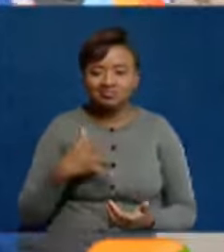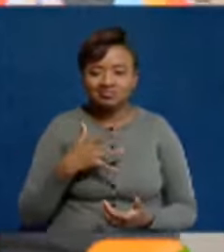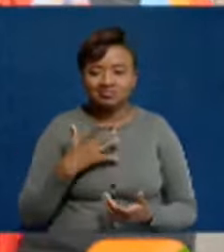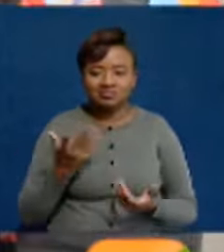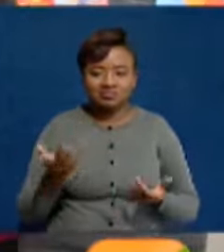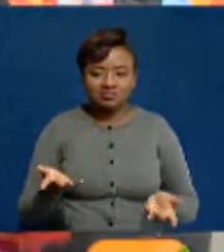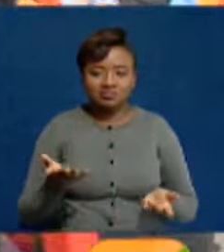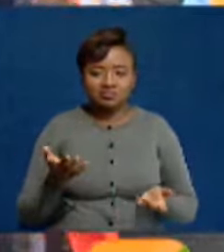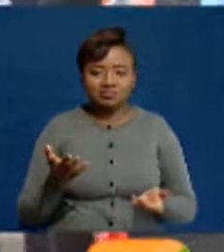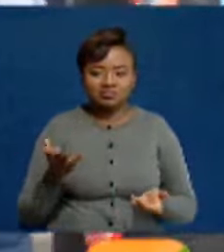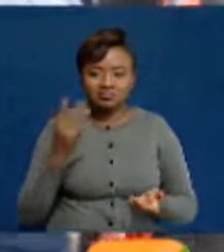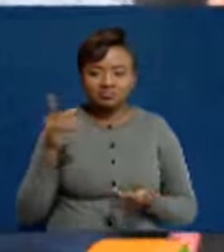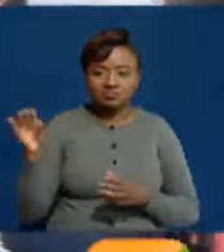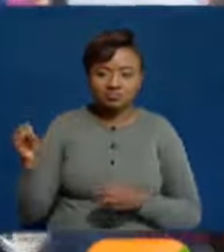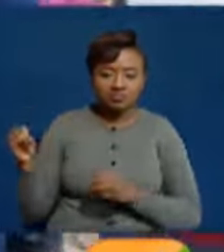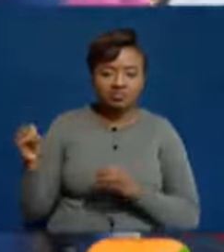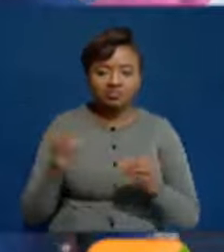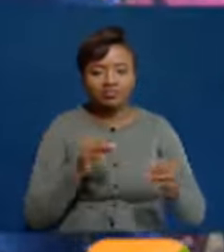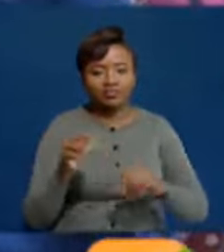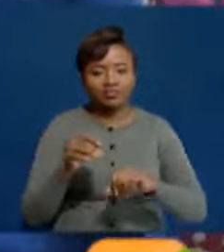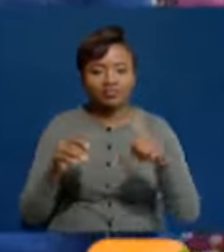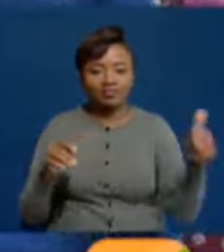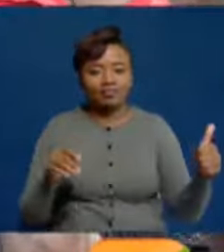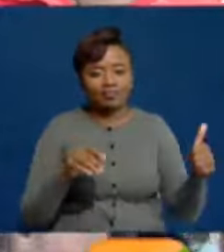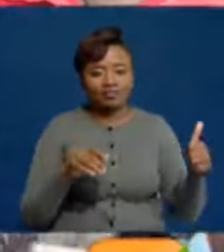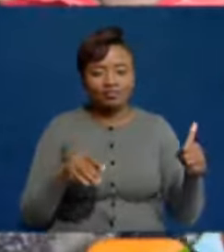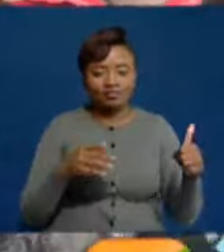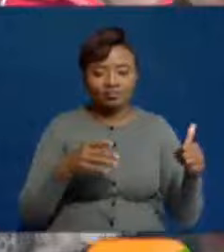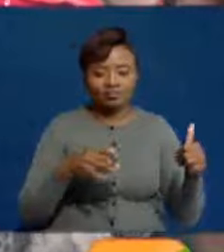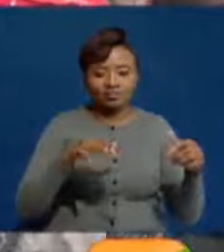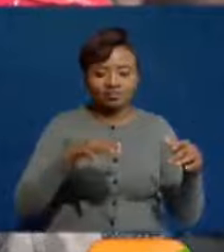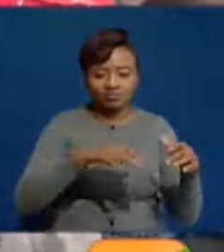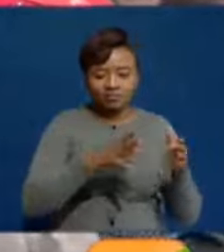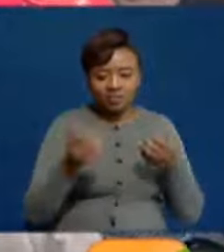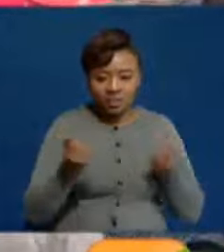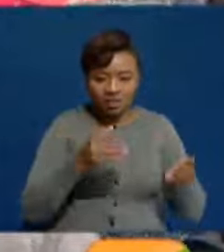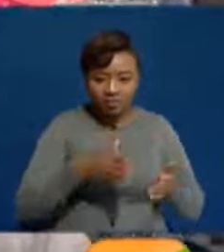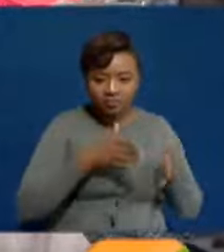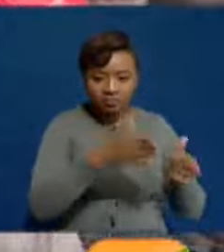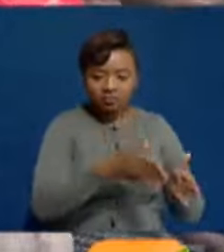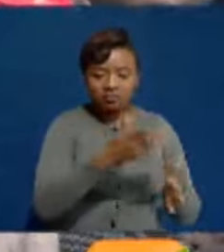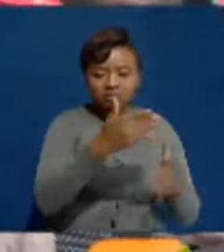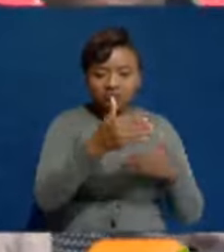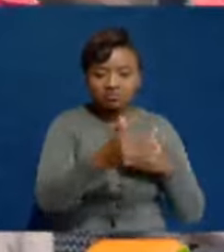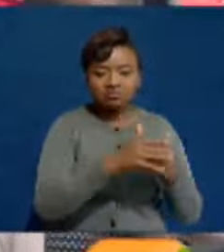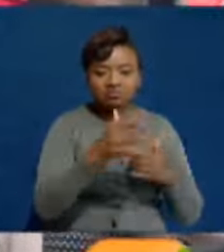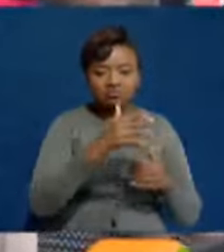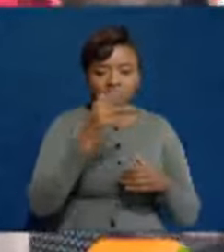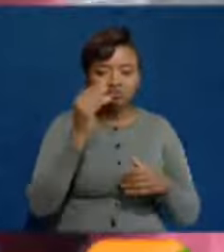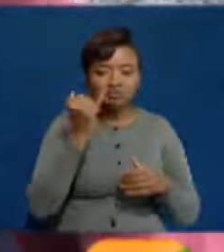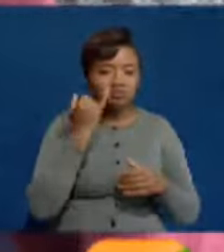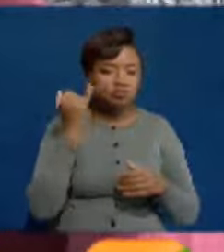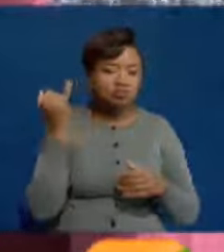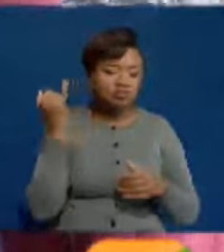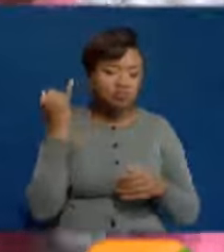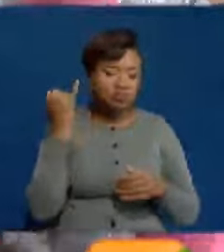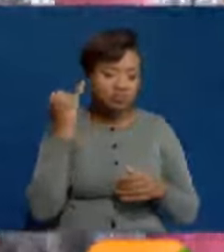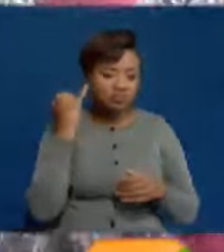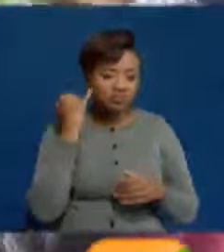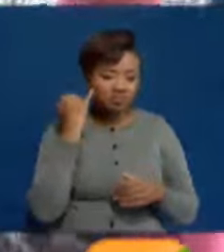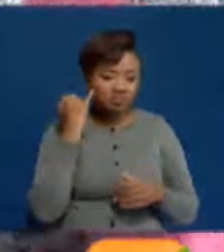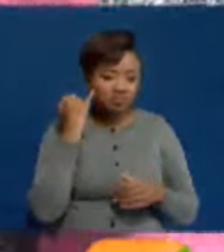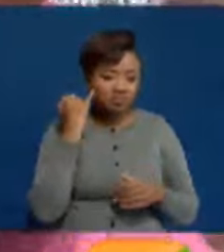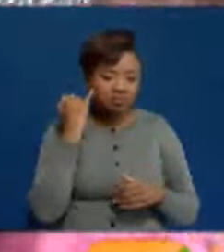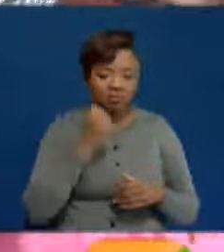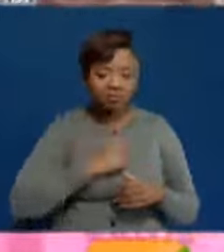moved to the sunken parking lot along Aga Khan Walk after their initial market was destroyed during the Gen Z-led